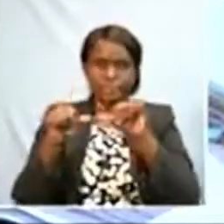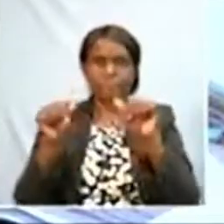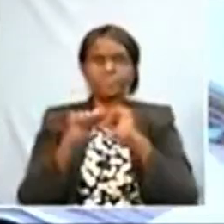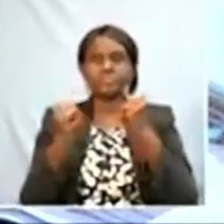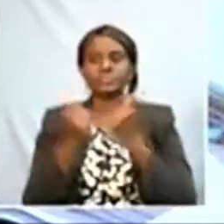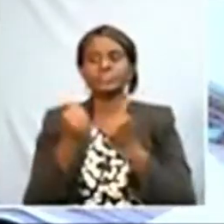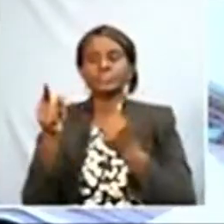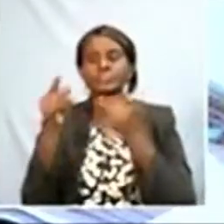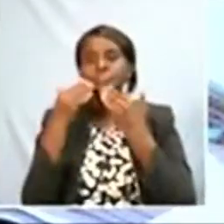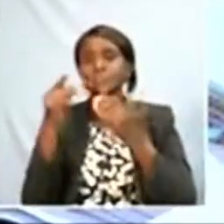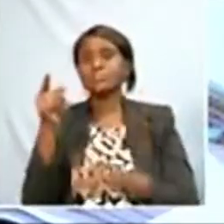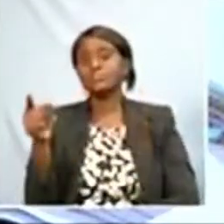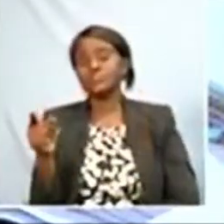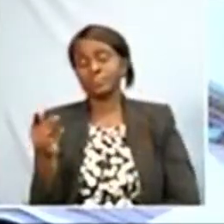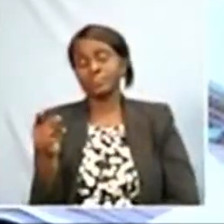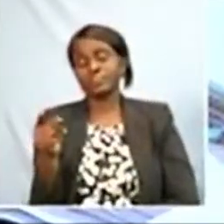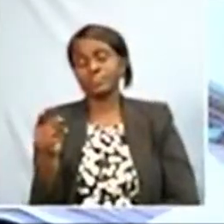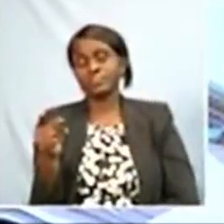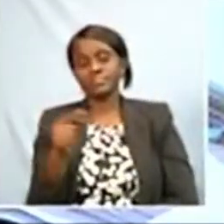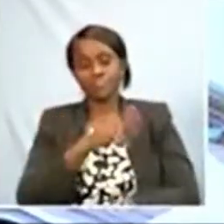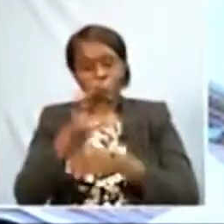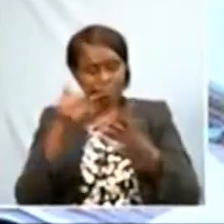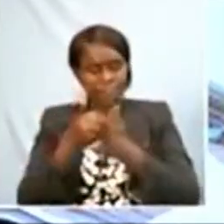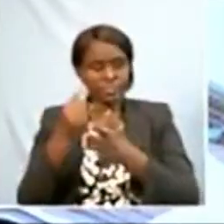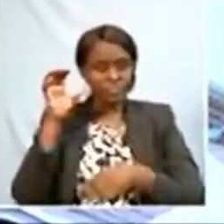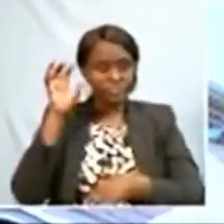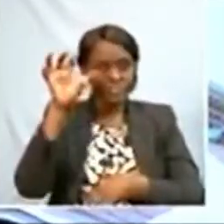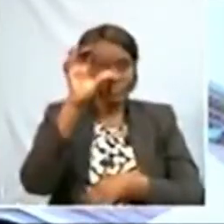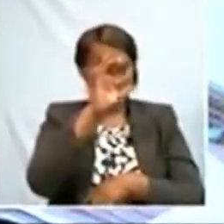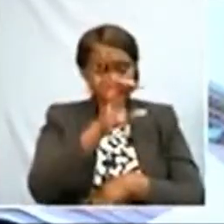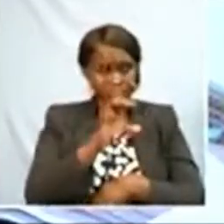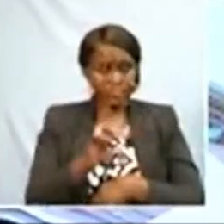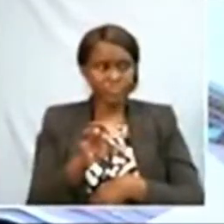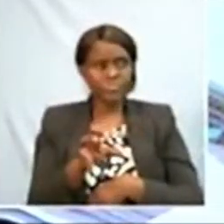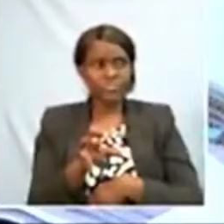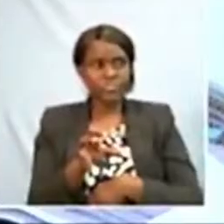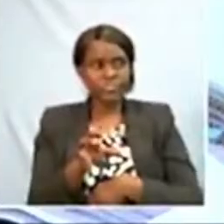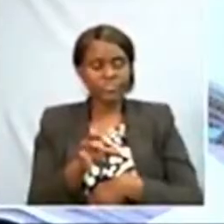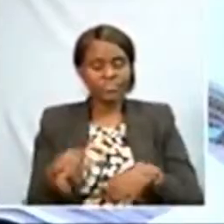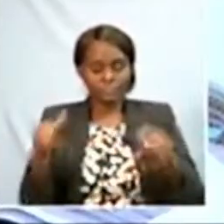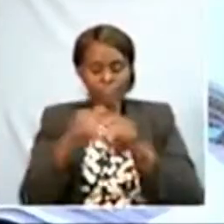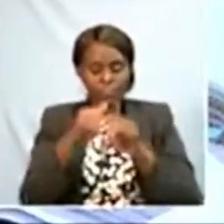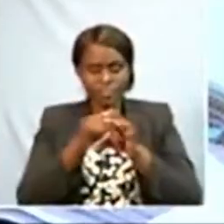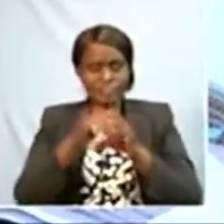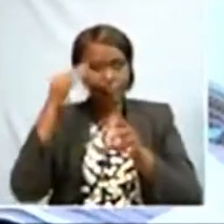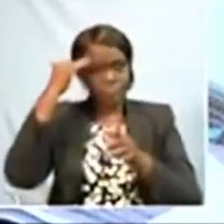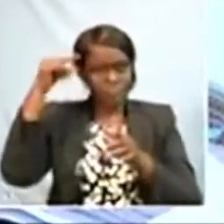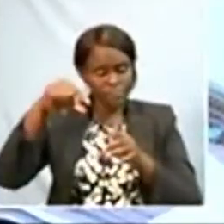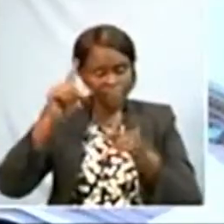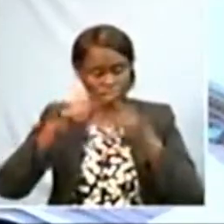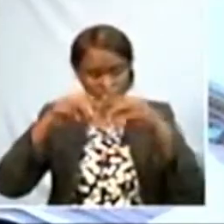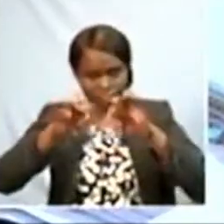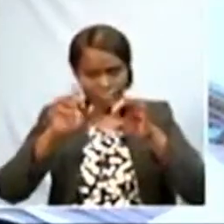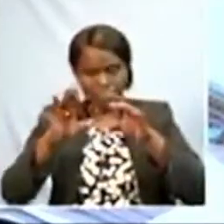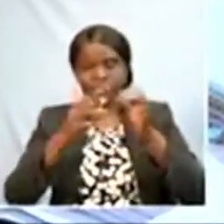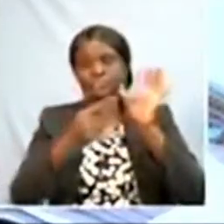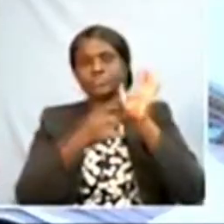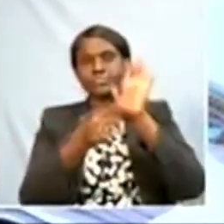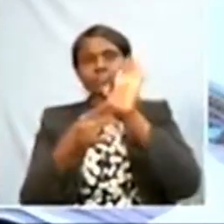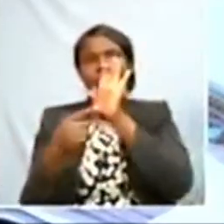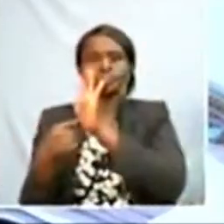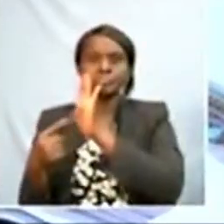General in all the provinces, including the headquarters, to continue